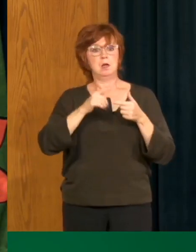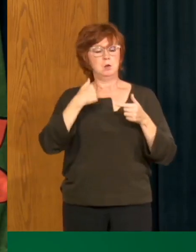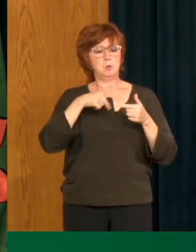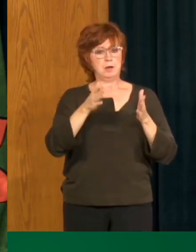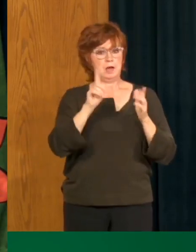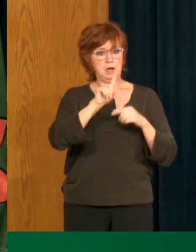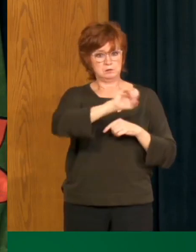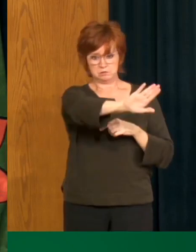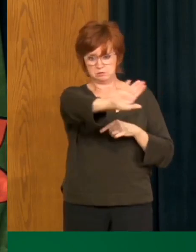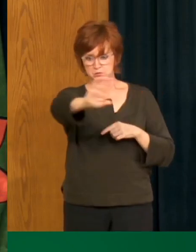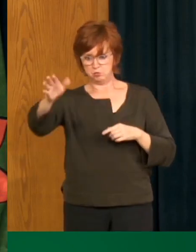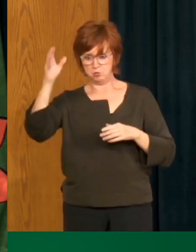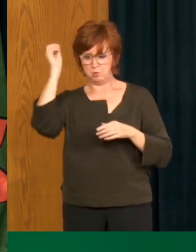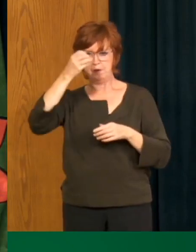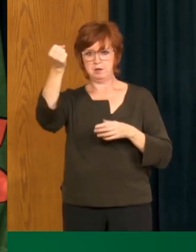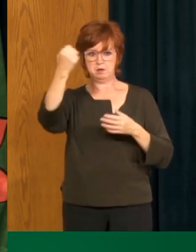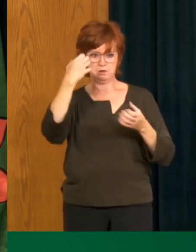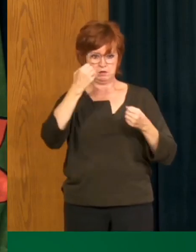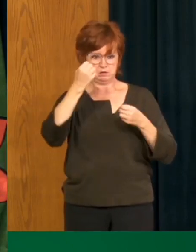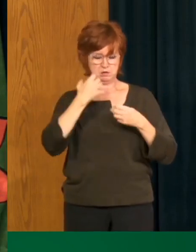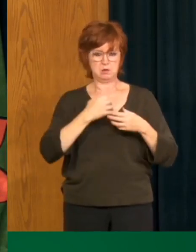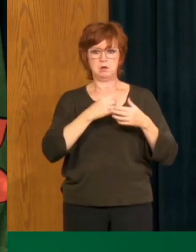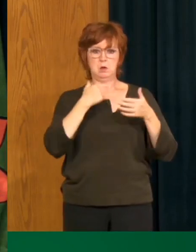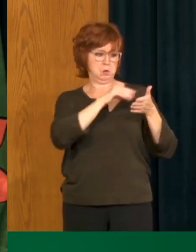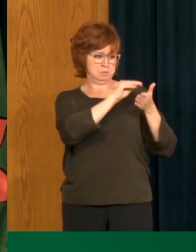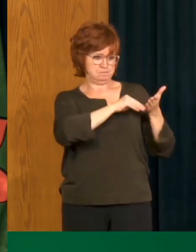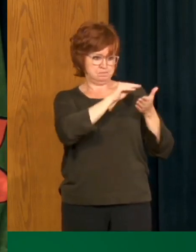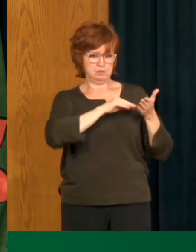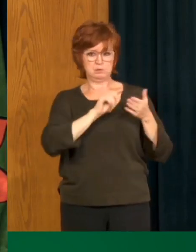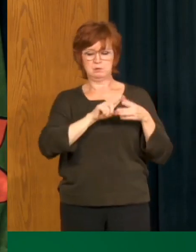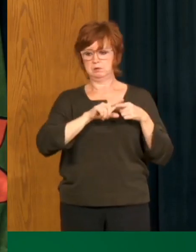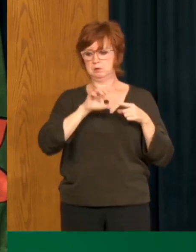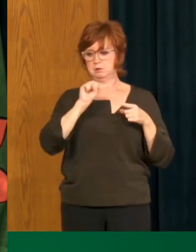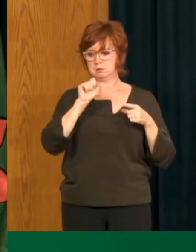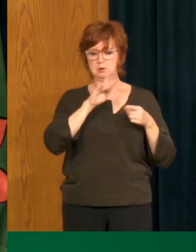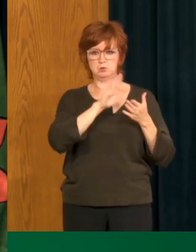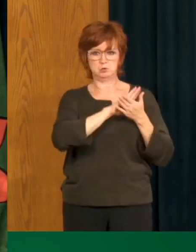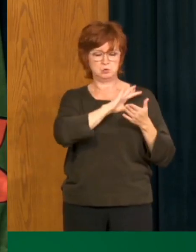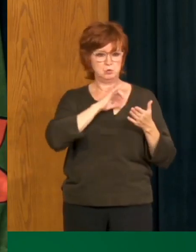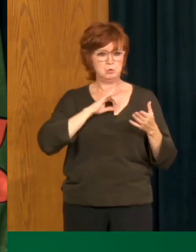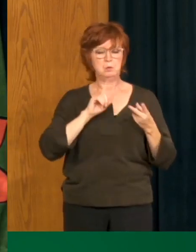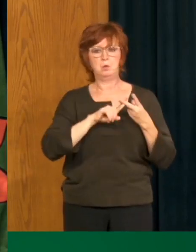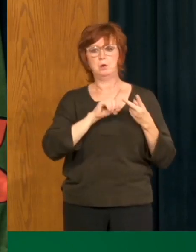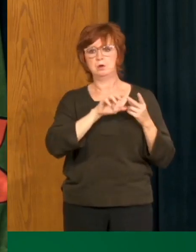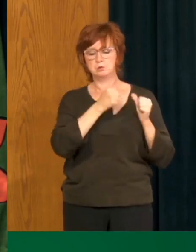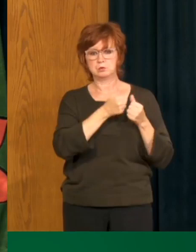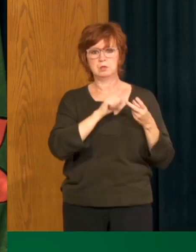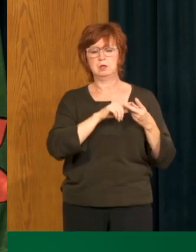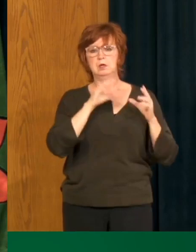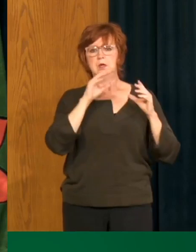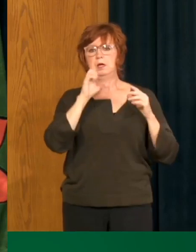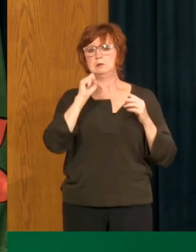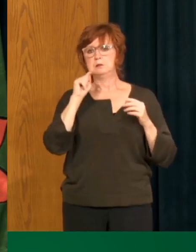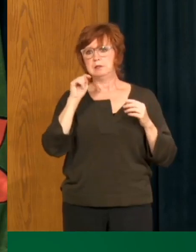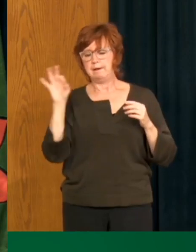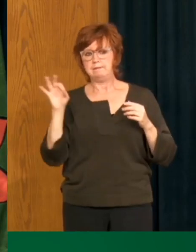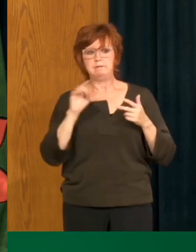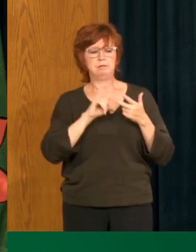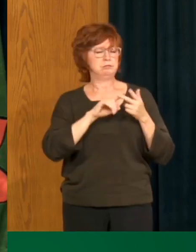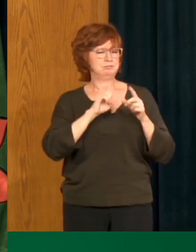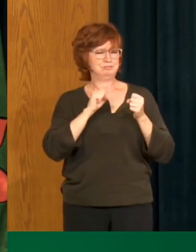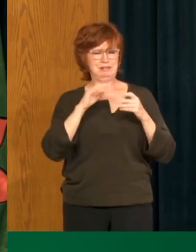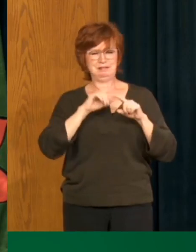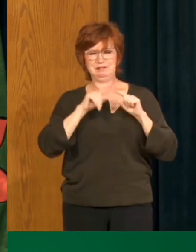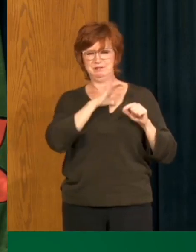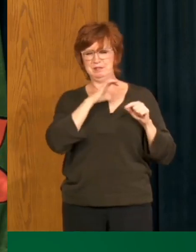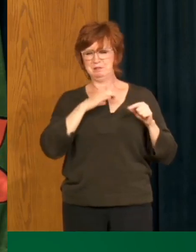also our Saskatchewan School Boards Association, as well as the Saskatchewan Teachers Federation, that will provide any additional input